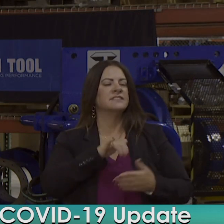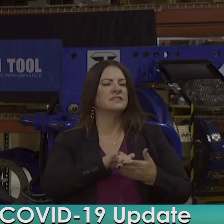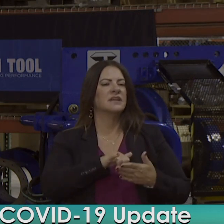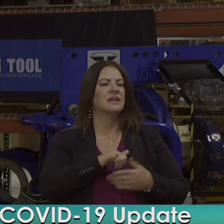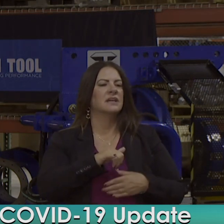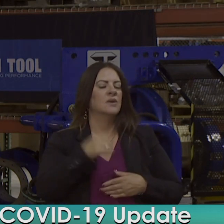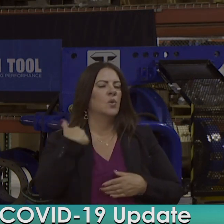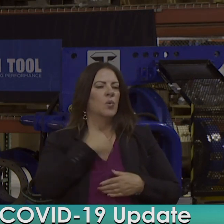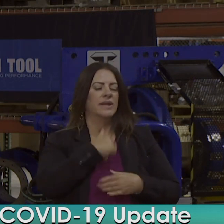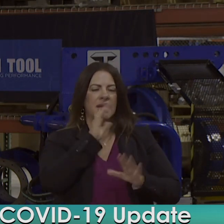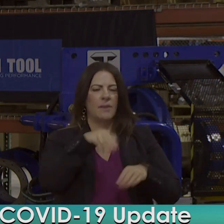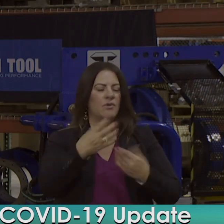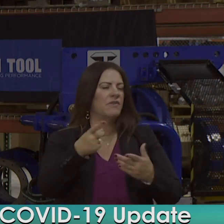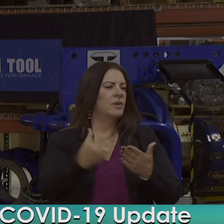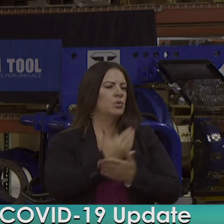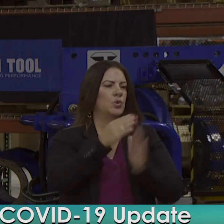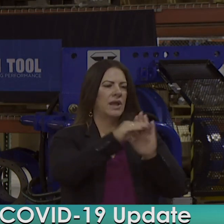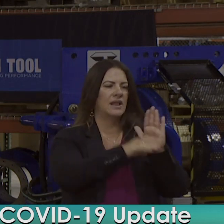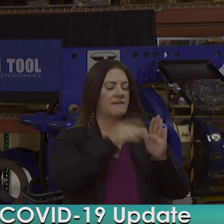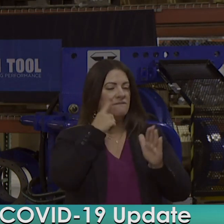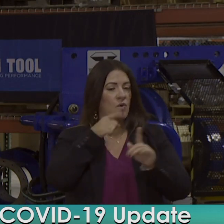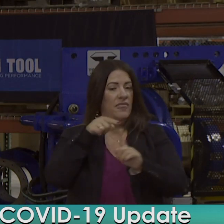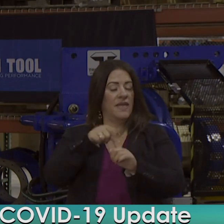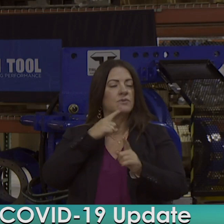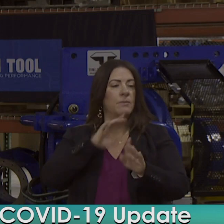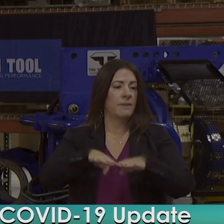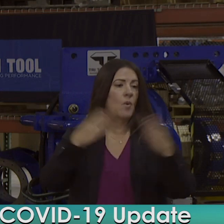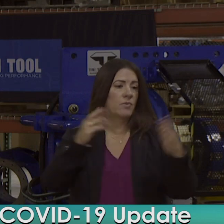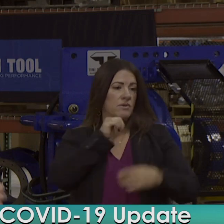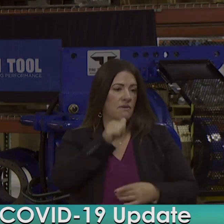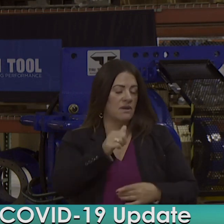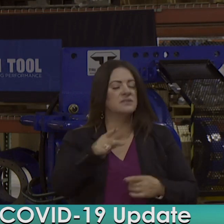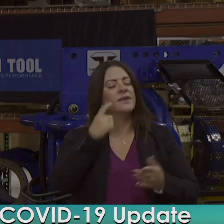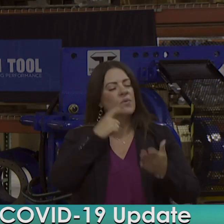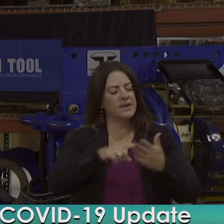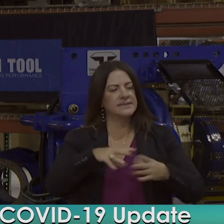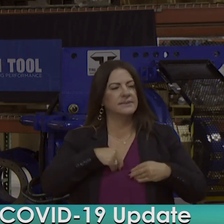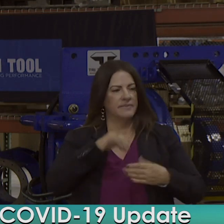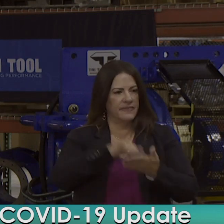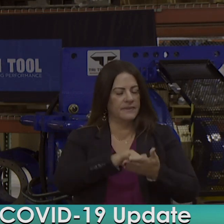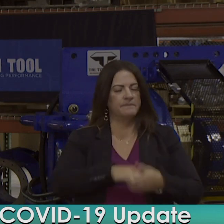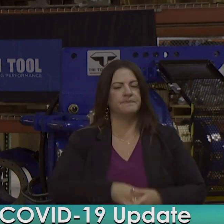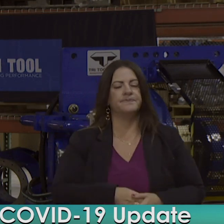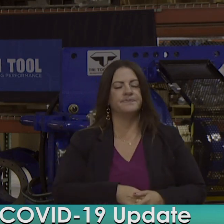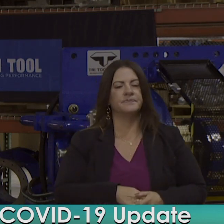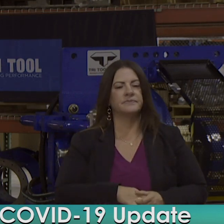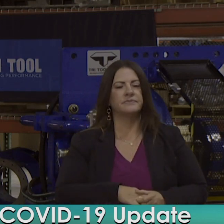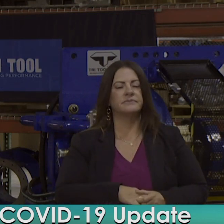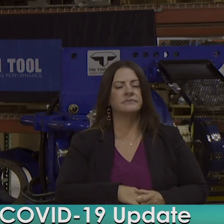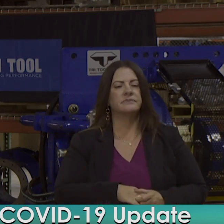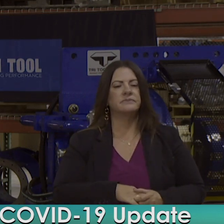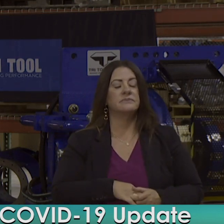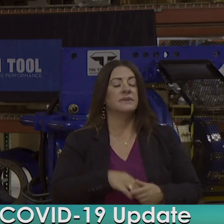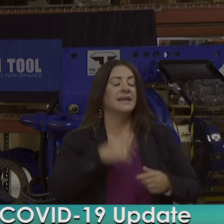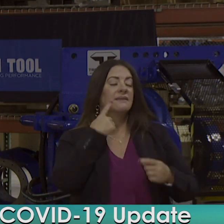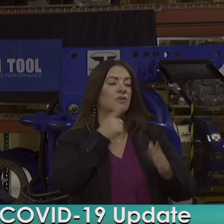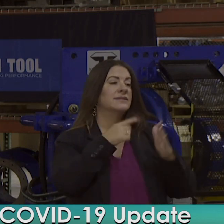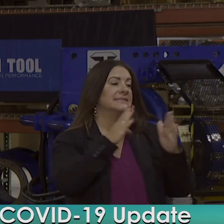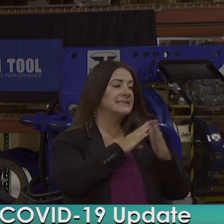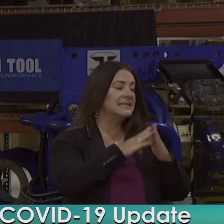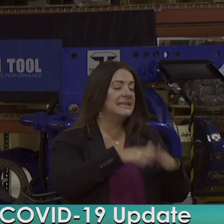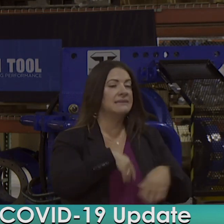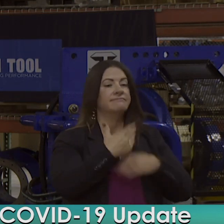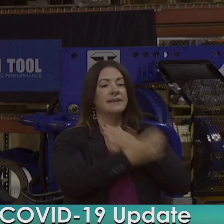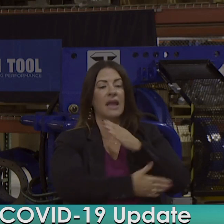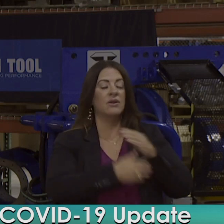with the new guidelines. There are a number of other guidelines that we were putting out that we had paused over a week ago. City and County of San Francisco, cities and